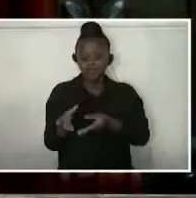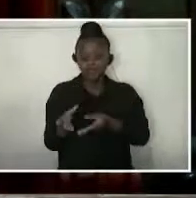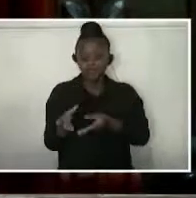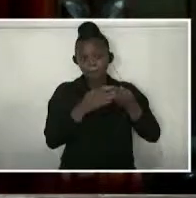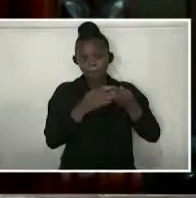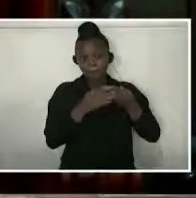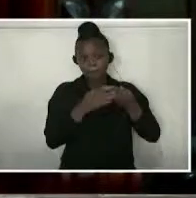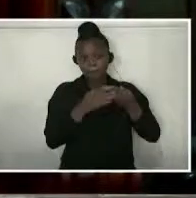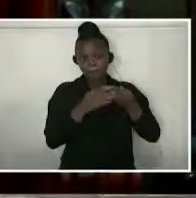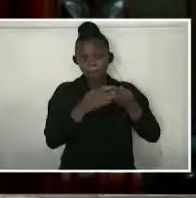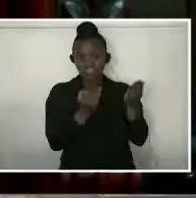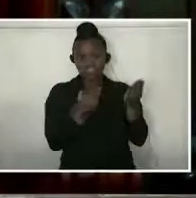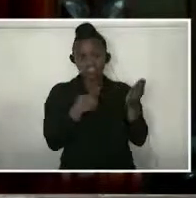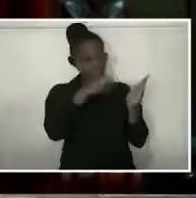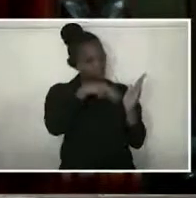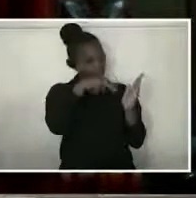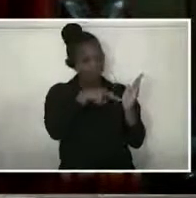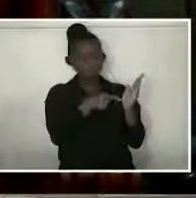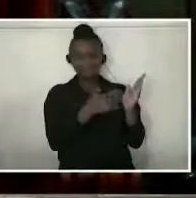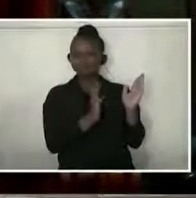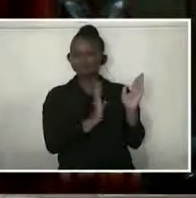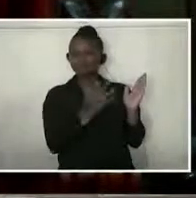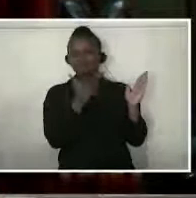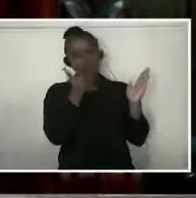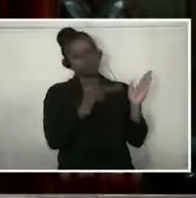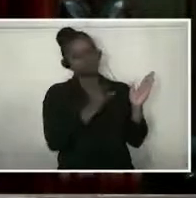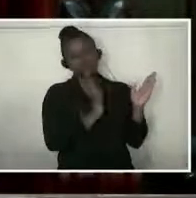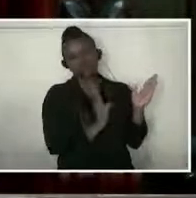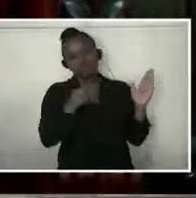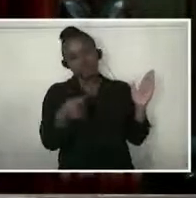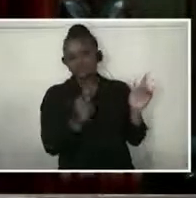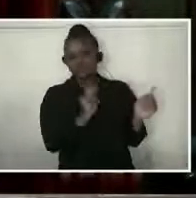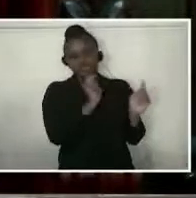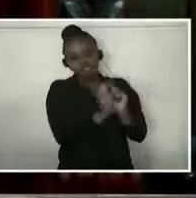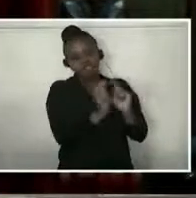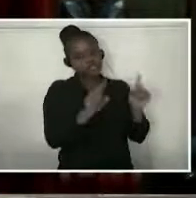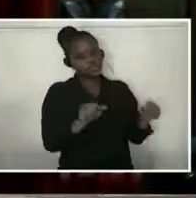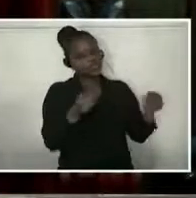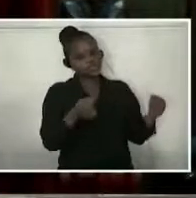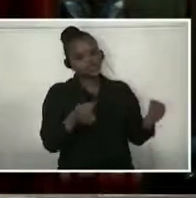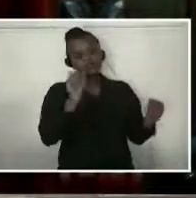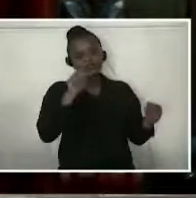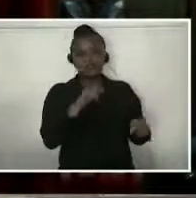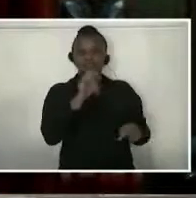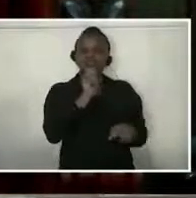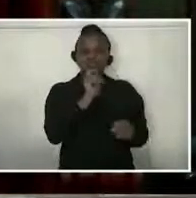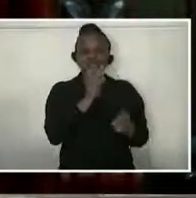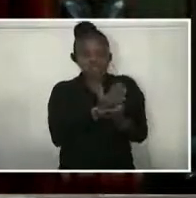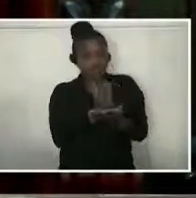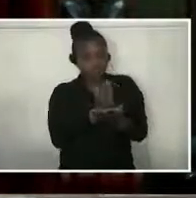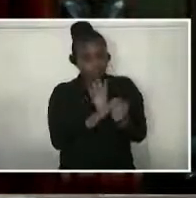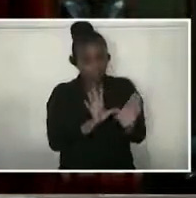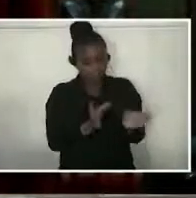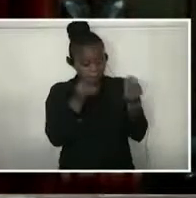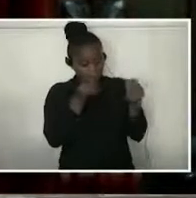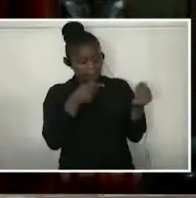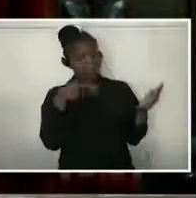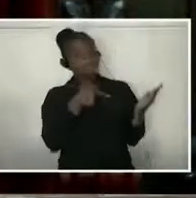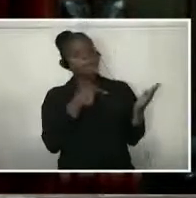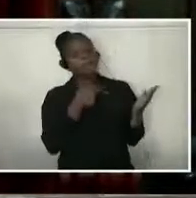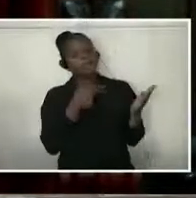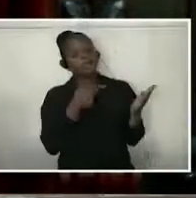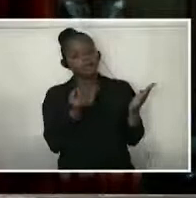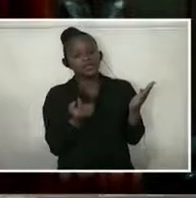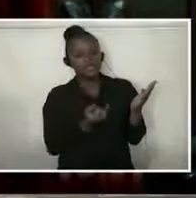Those in the category of the better halves received that invitation. They will not be able